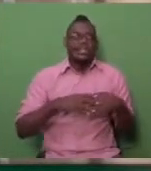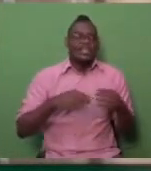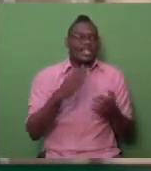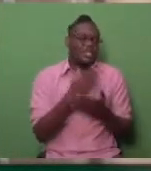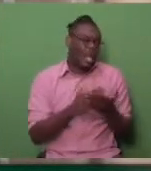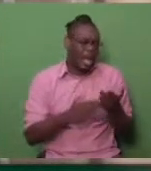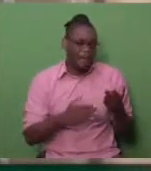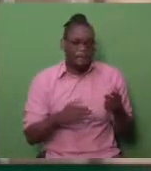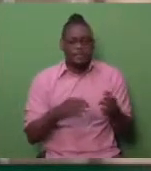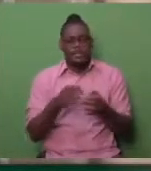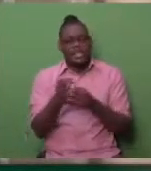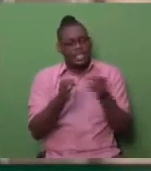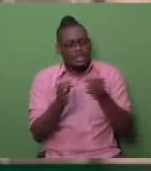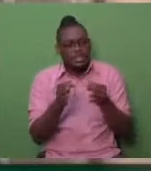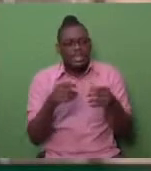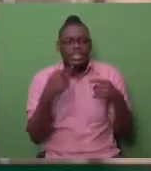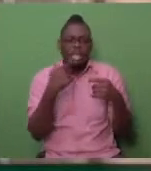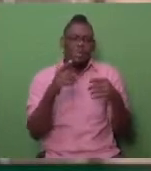in it, nothing in it.